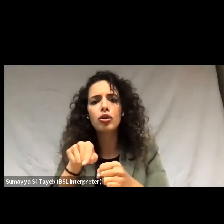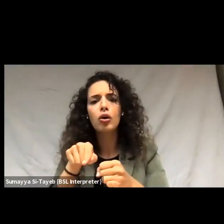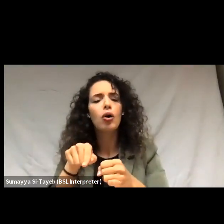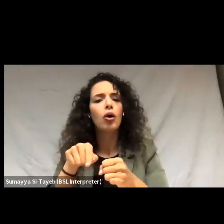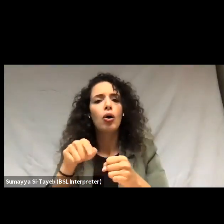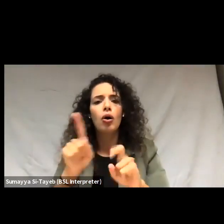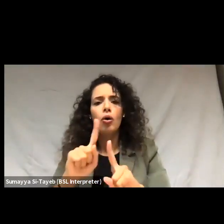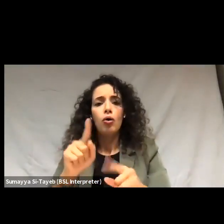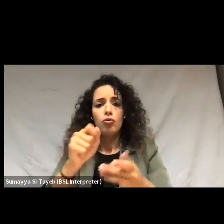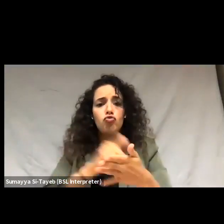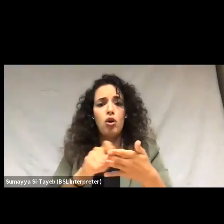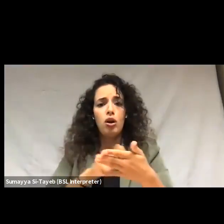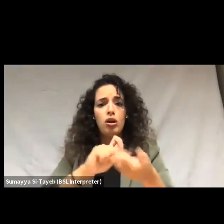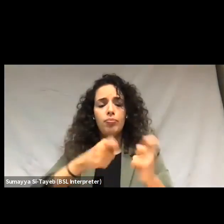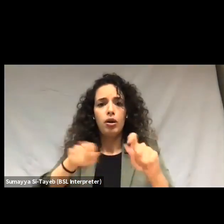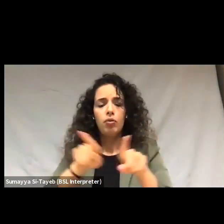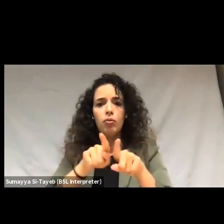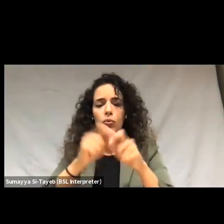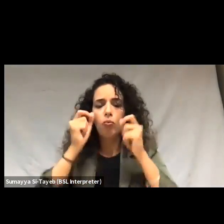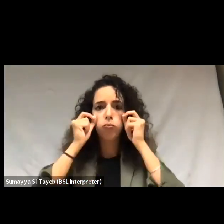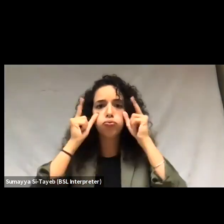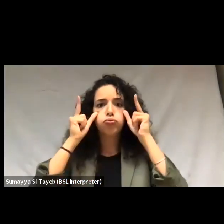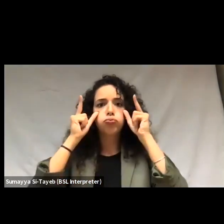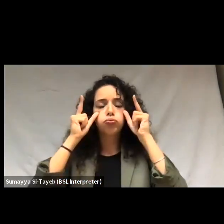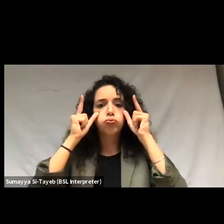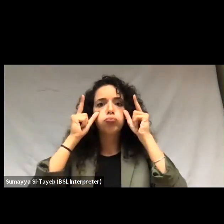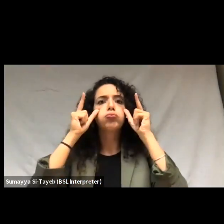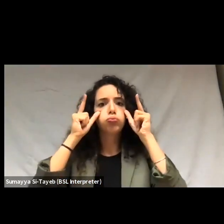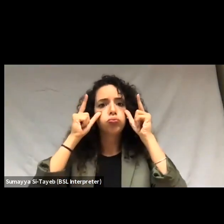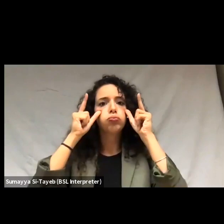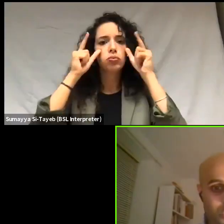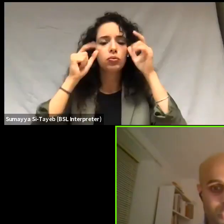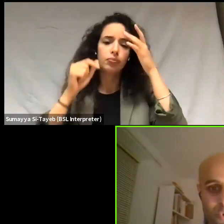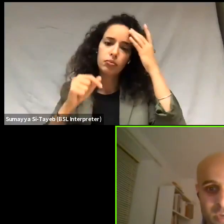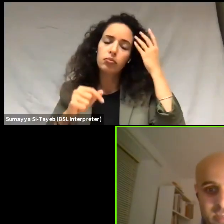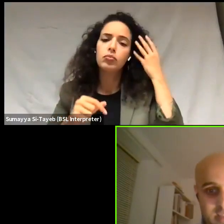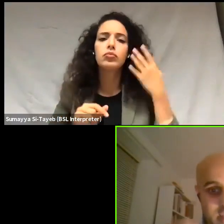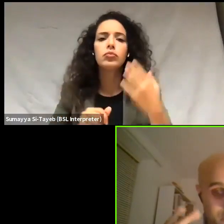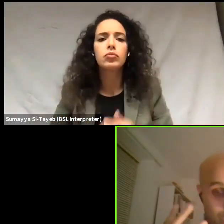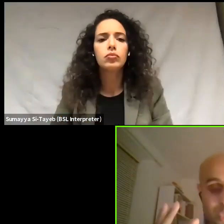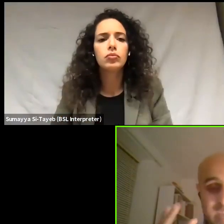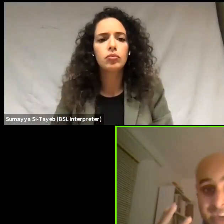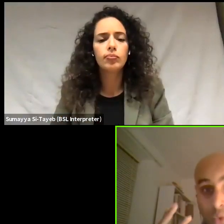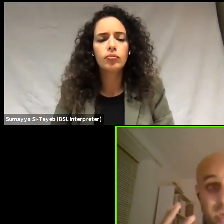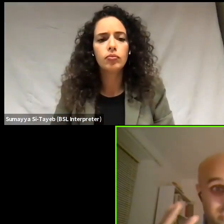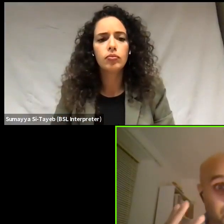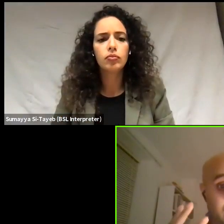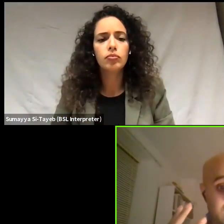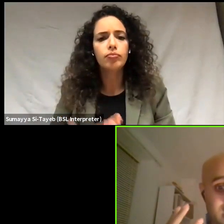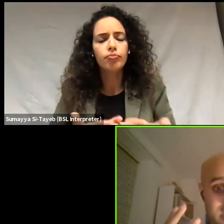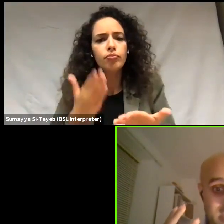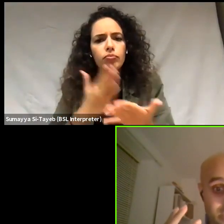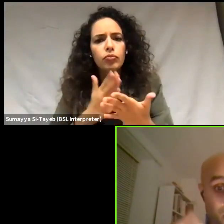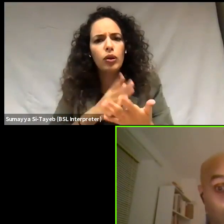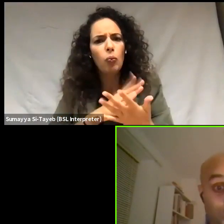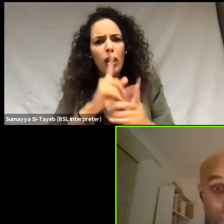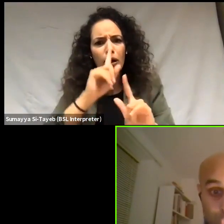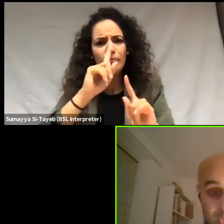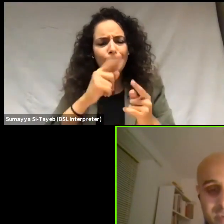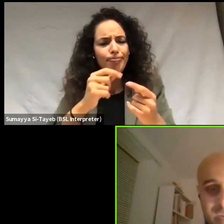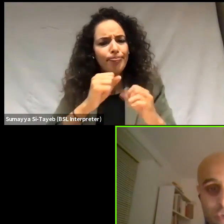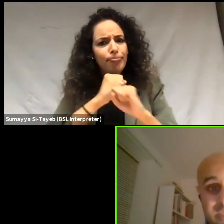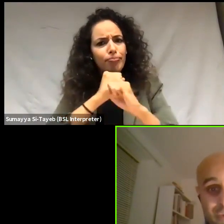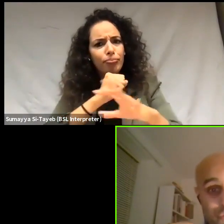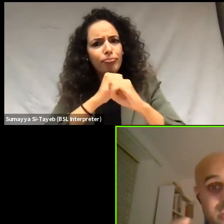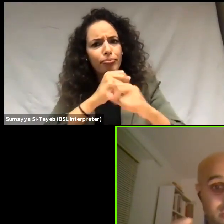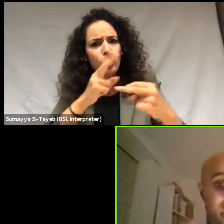journalism and its inability over the years to tackle white supremacist terrorism or to